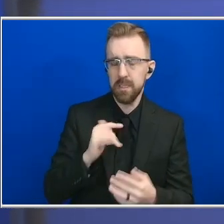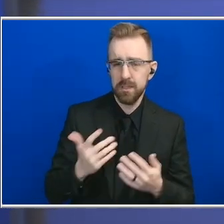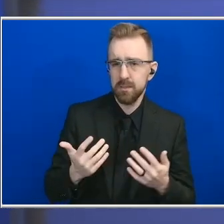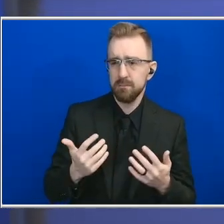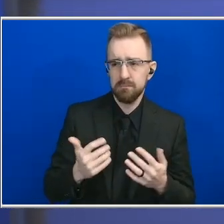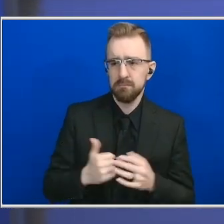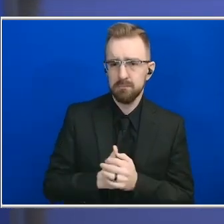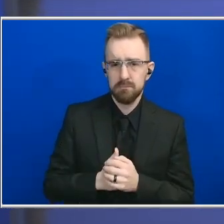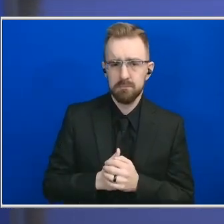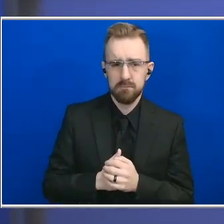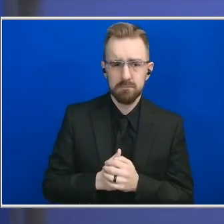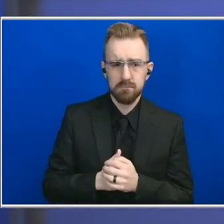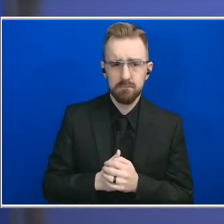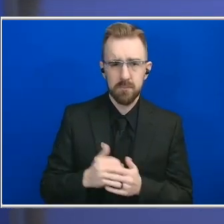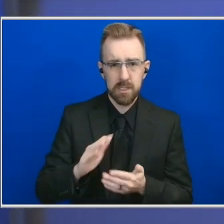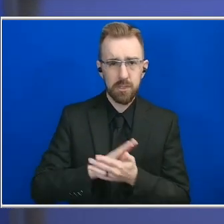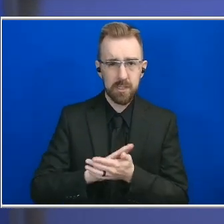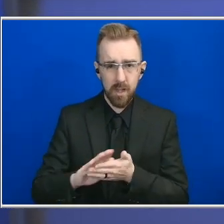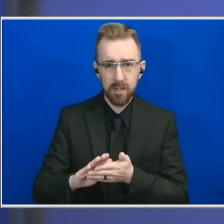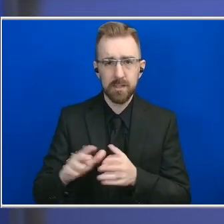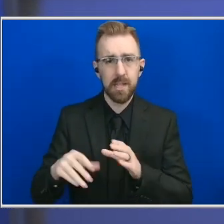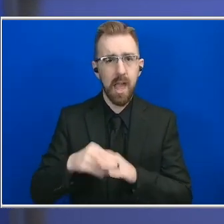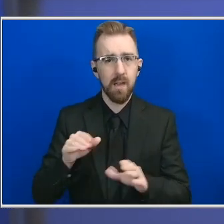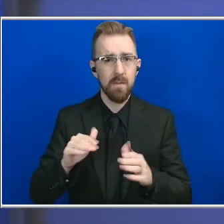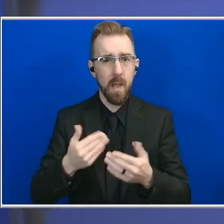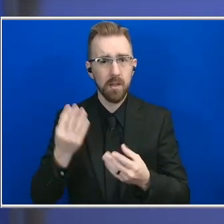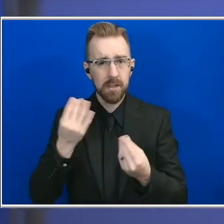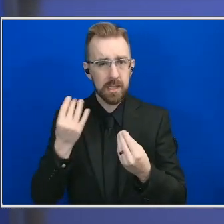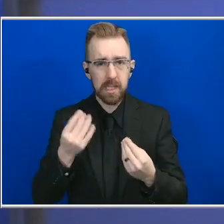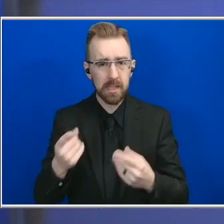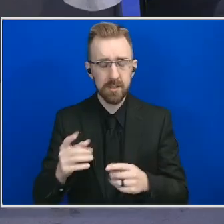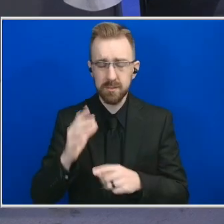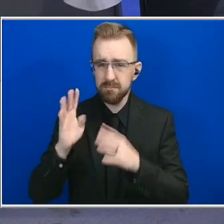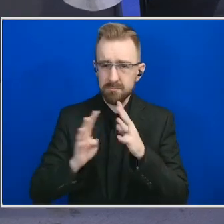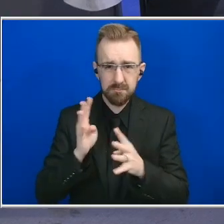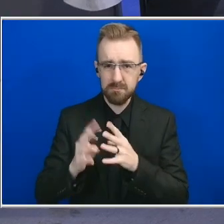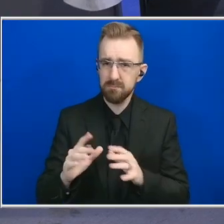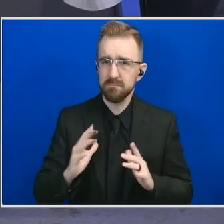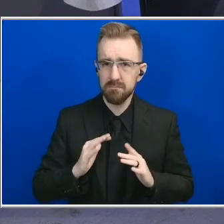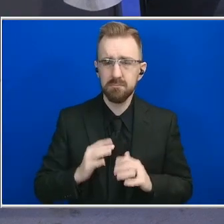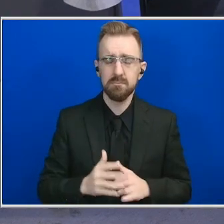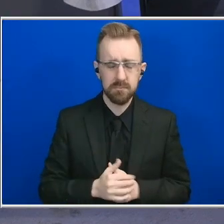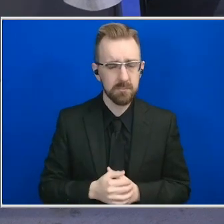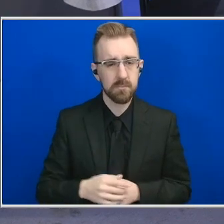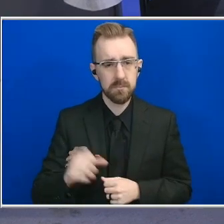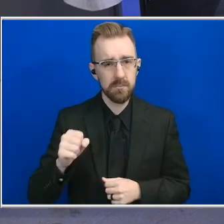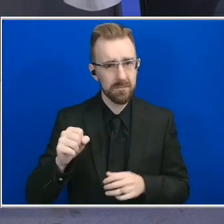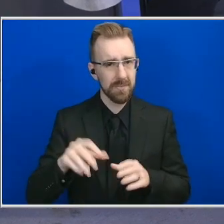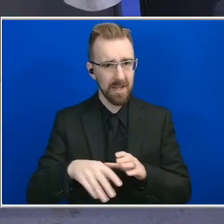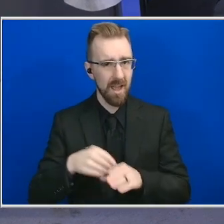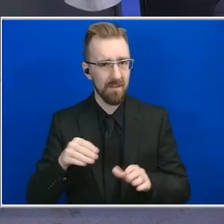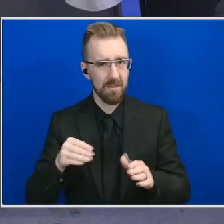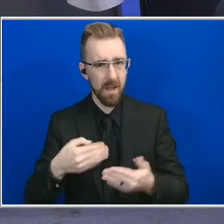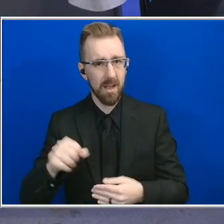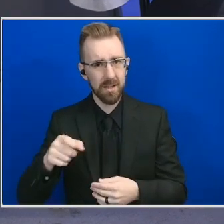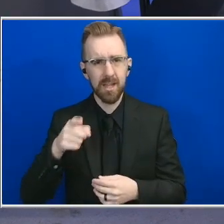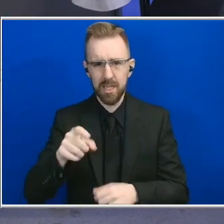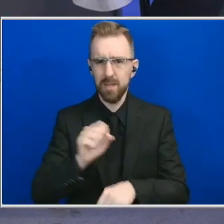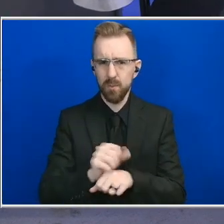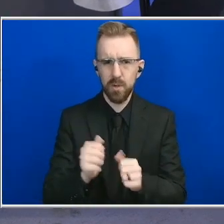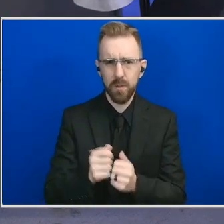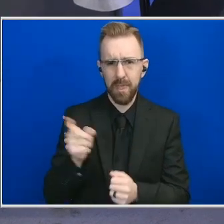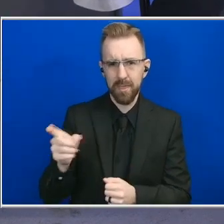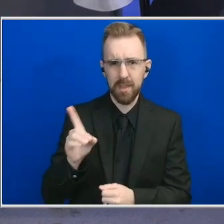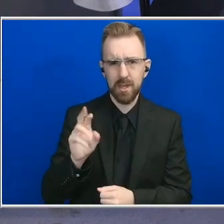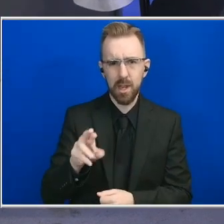you know, nice out of the box thinking. Yeah. That's pretty good. It is out of the box. And Dr. Burns, you've worked with Dr. Marty, conduct a pilot study